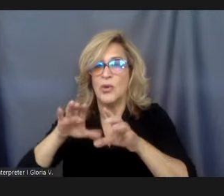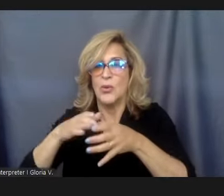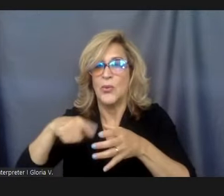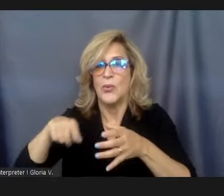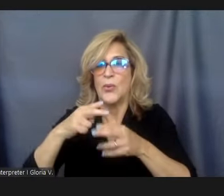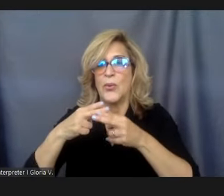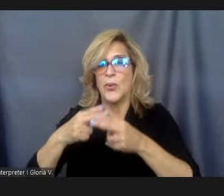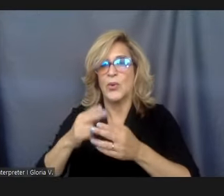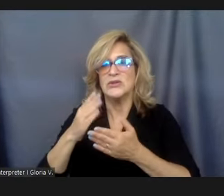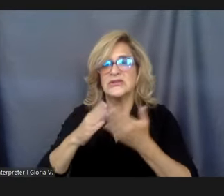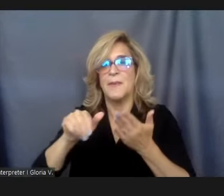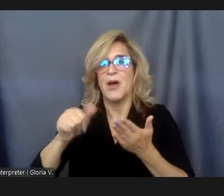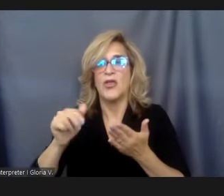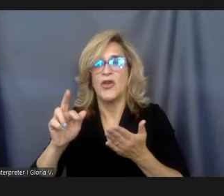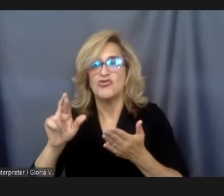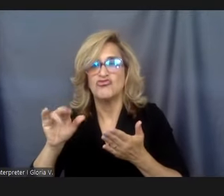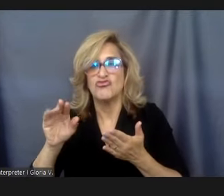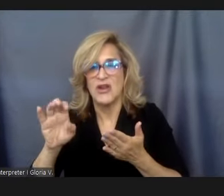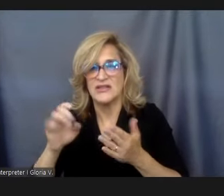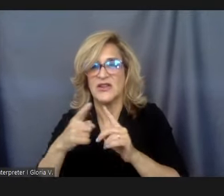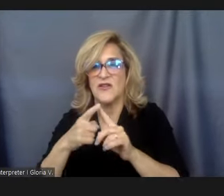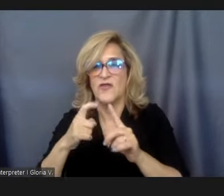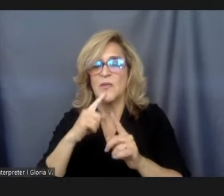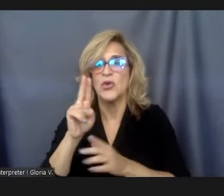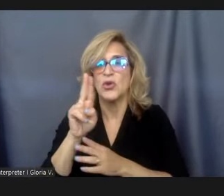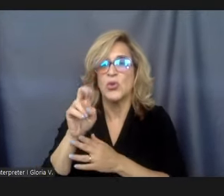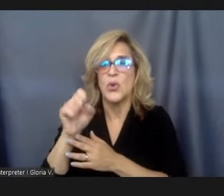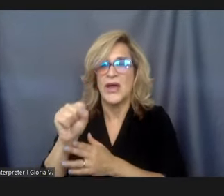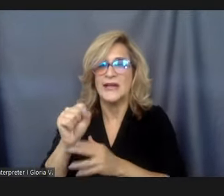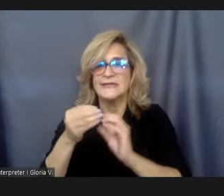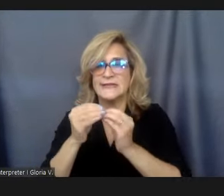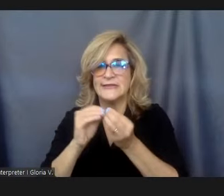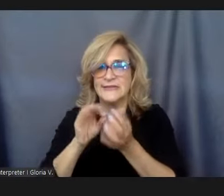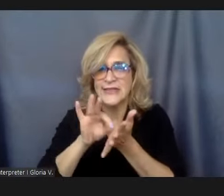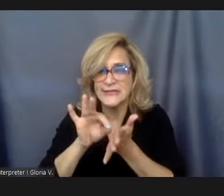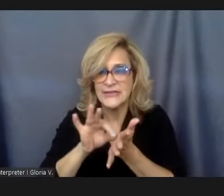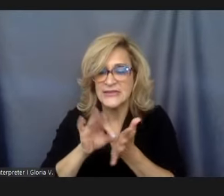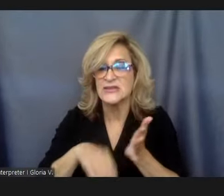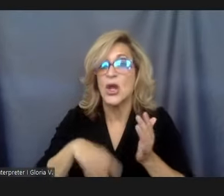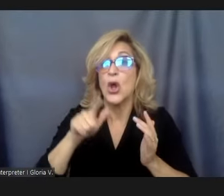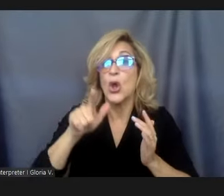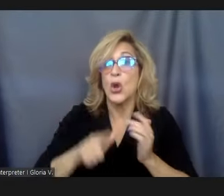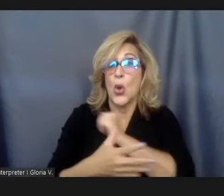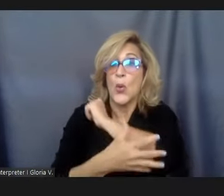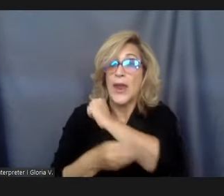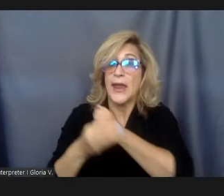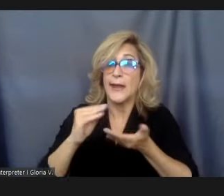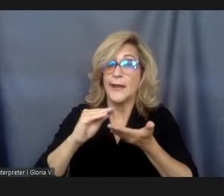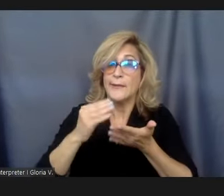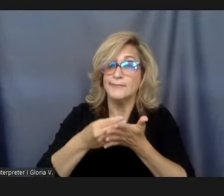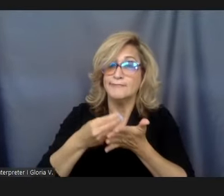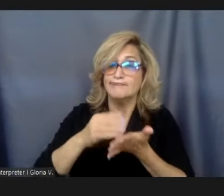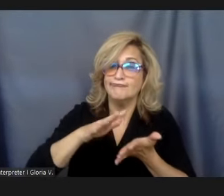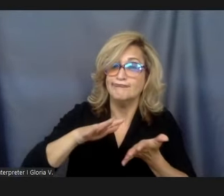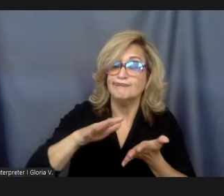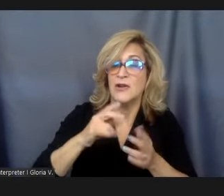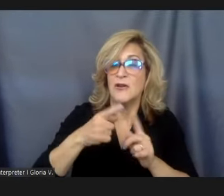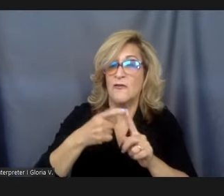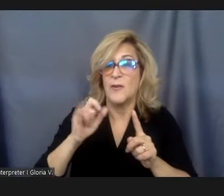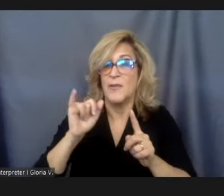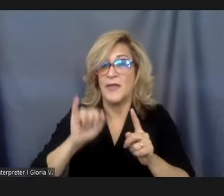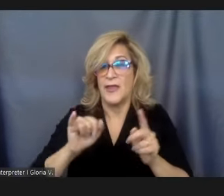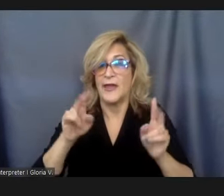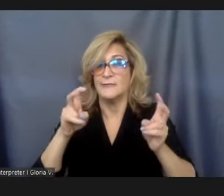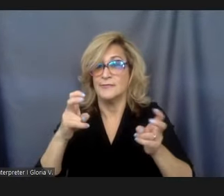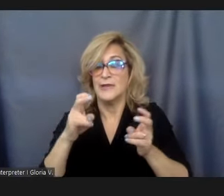as some other race by the U.S. Census. Low income is defined by United States Department of Transportation and Federal Highway